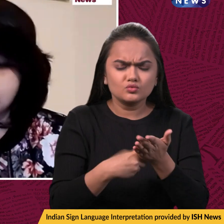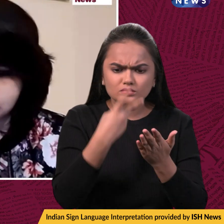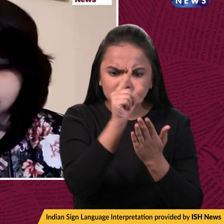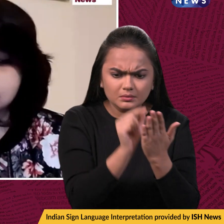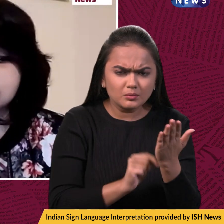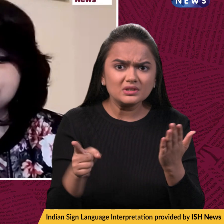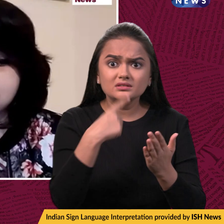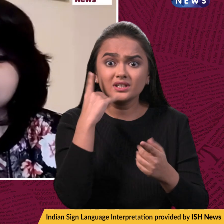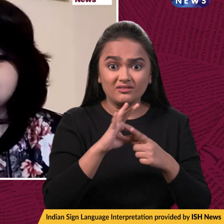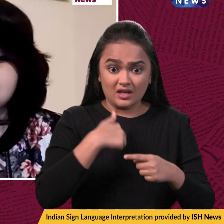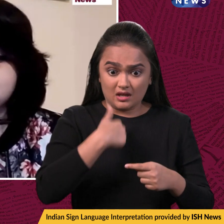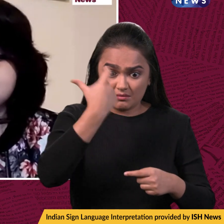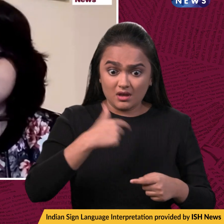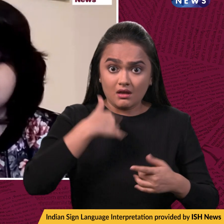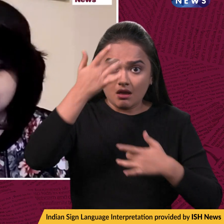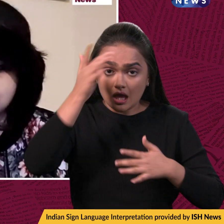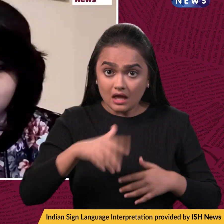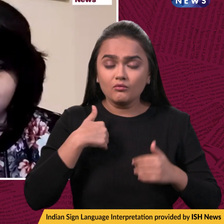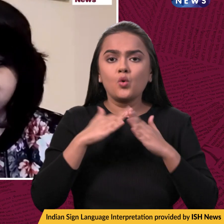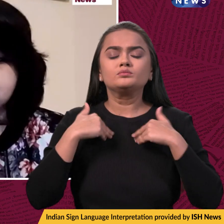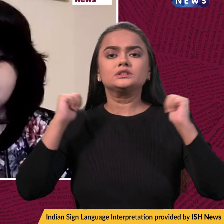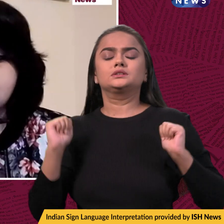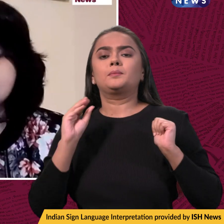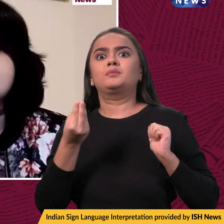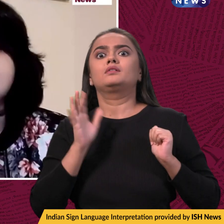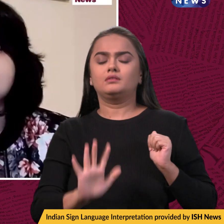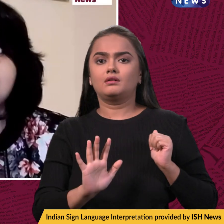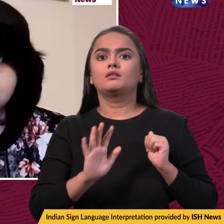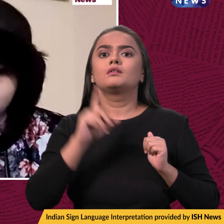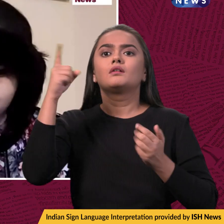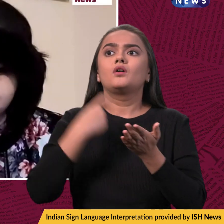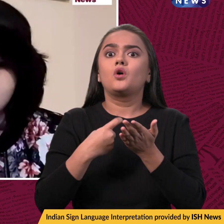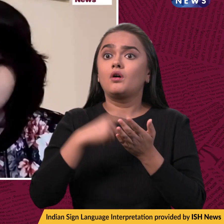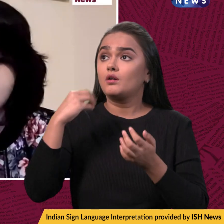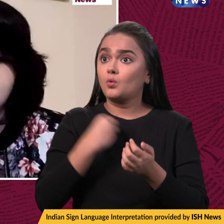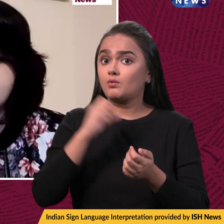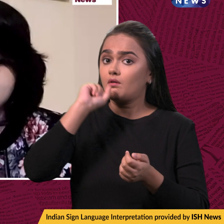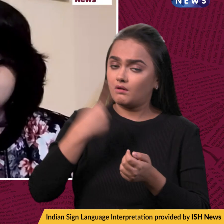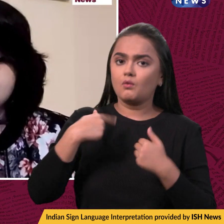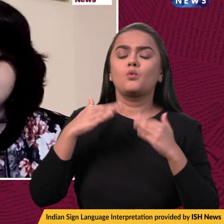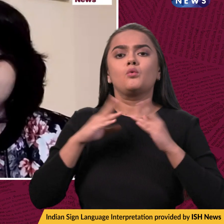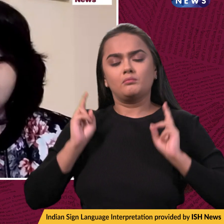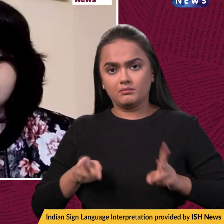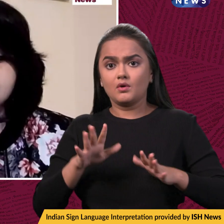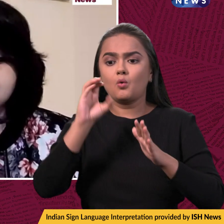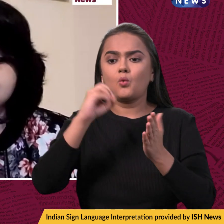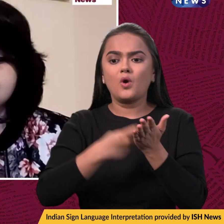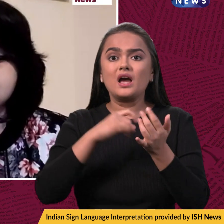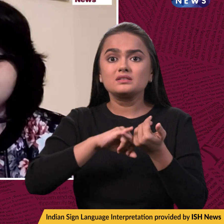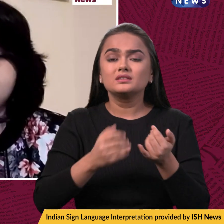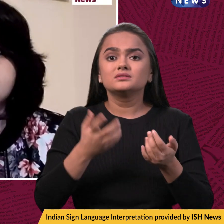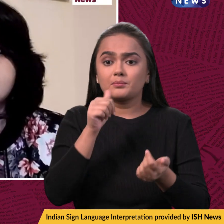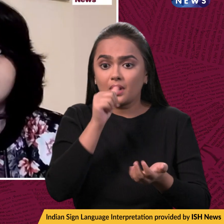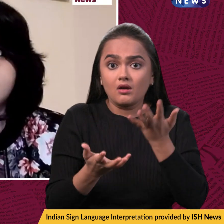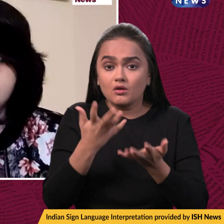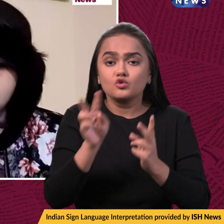those guidelines, the infected people should rest at home as directed by the doctor and should drink ORS solution